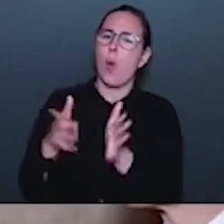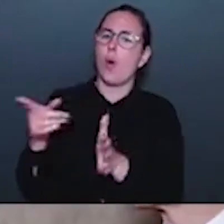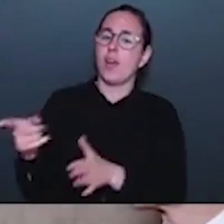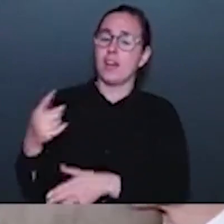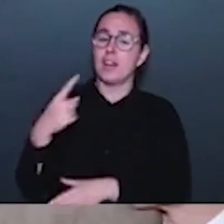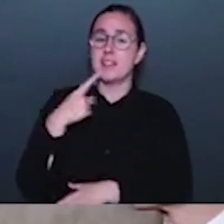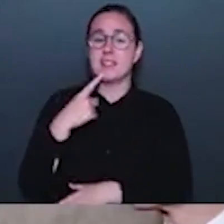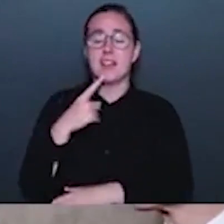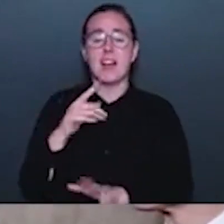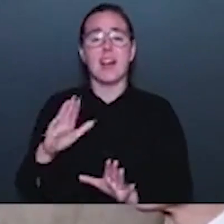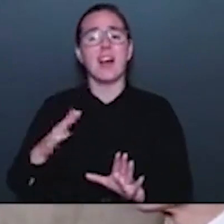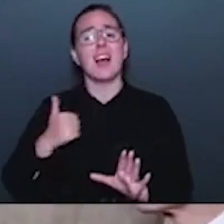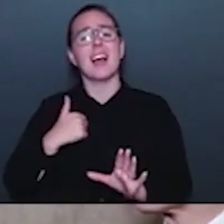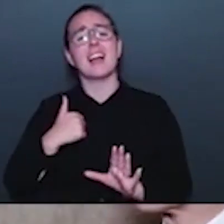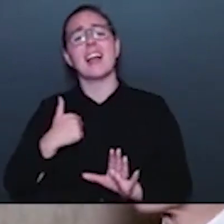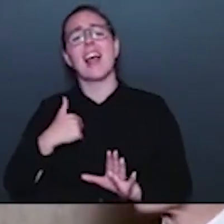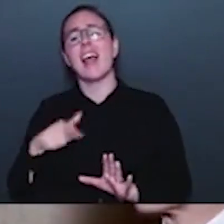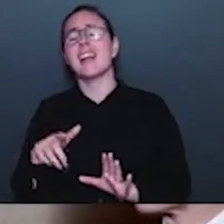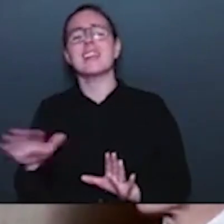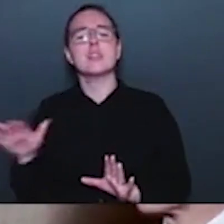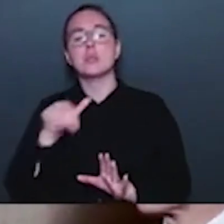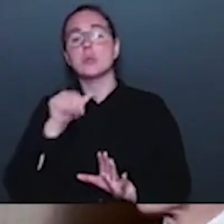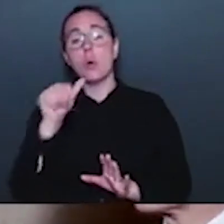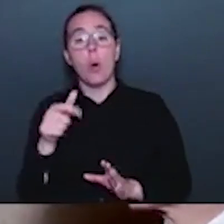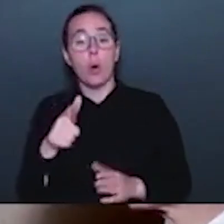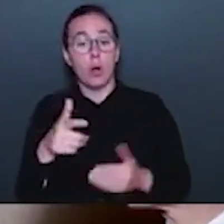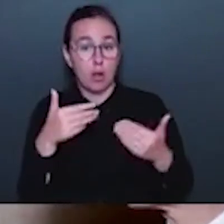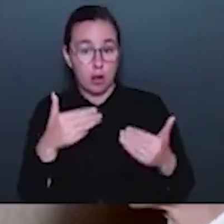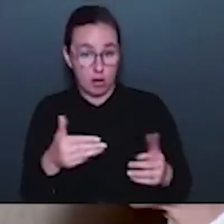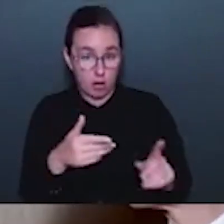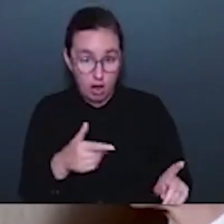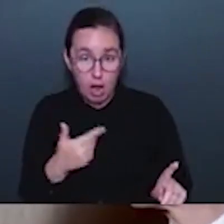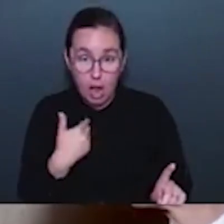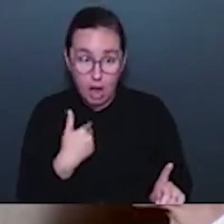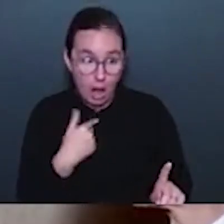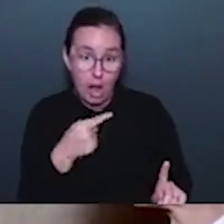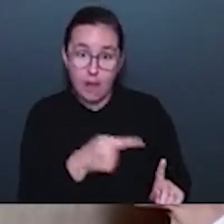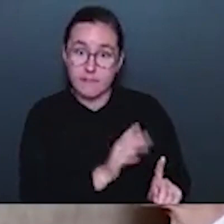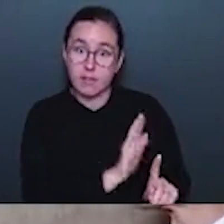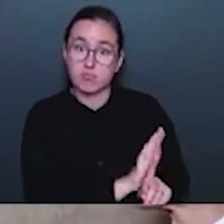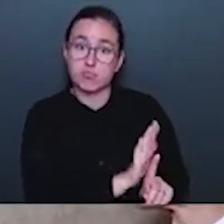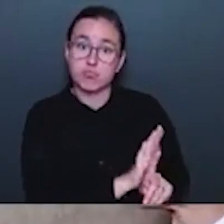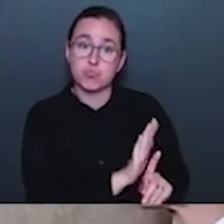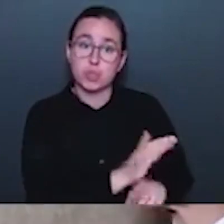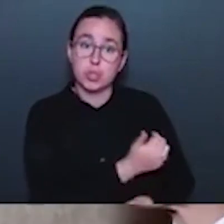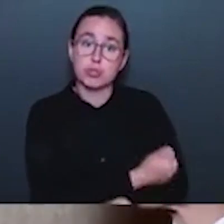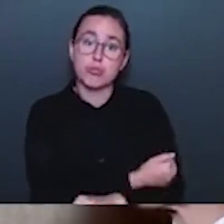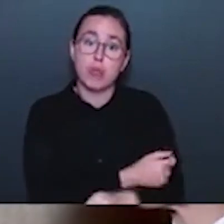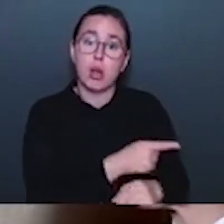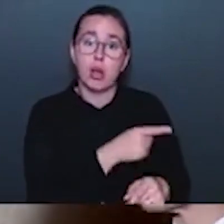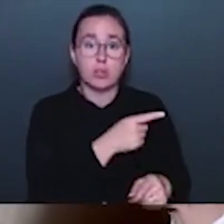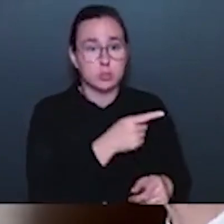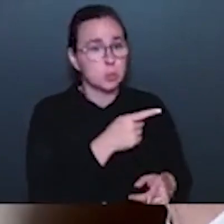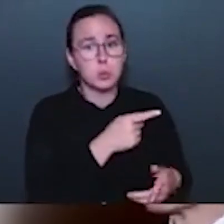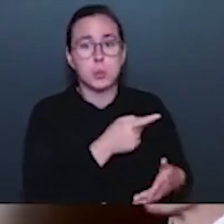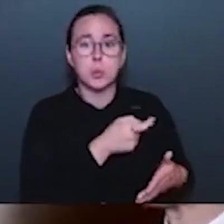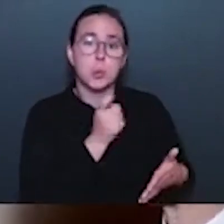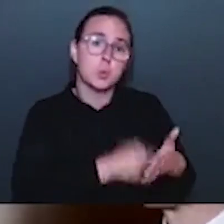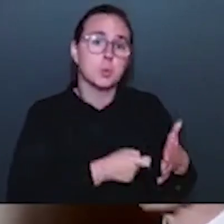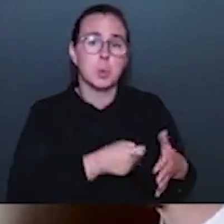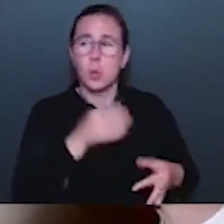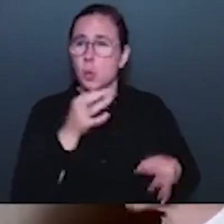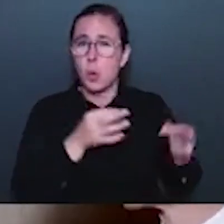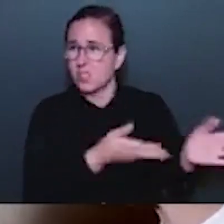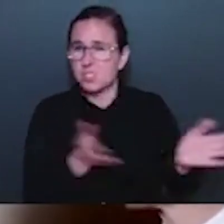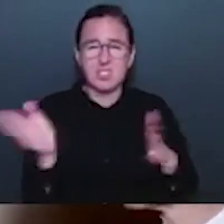And so I think that has pretty well been in effect. I think the issue was the confiscation. And I think